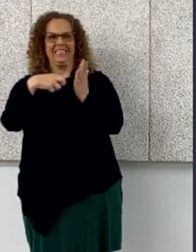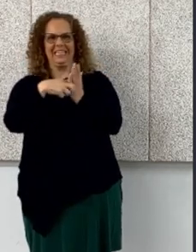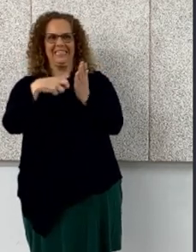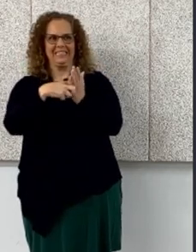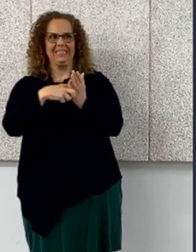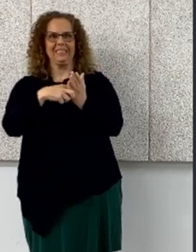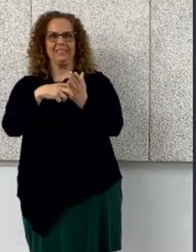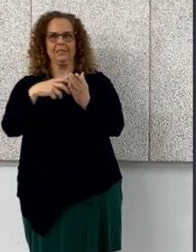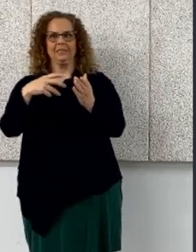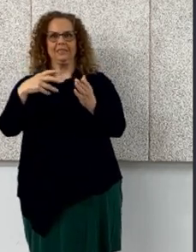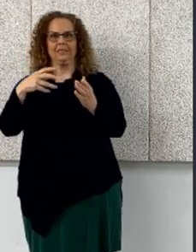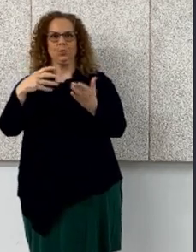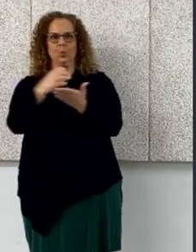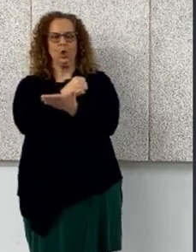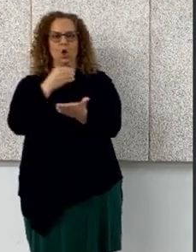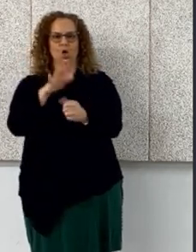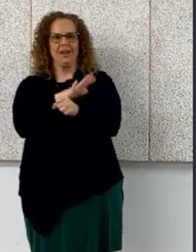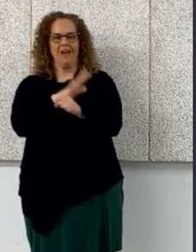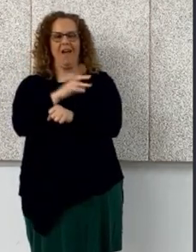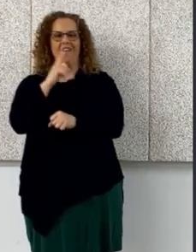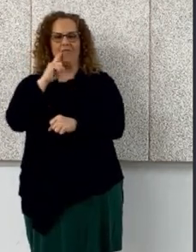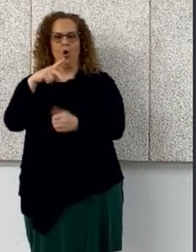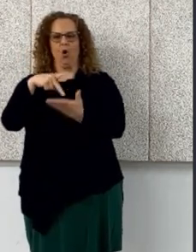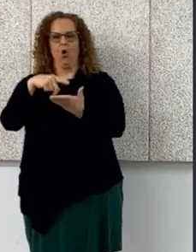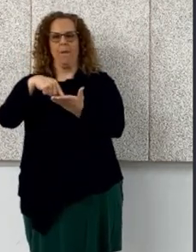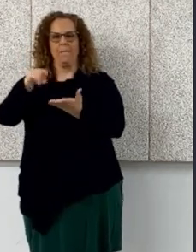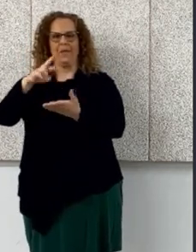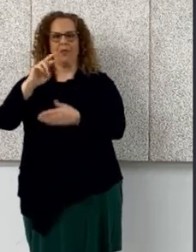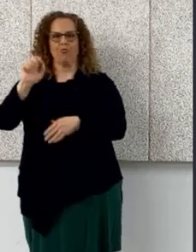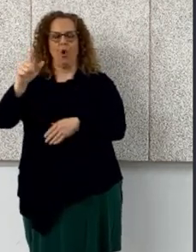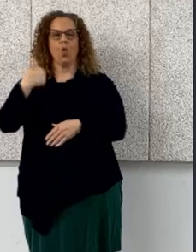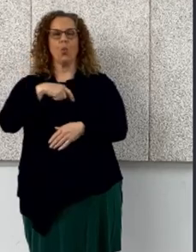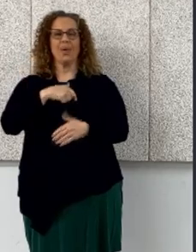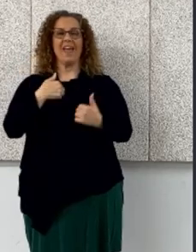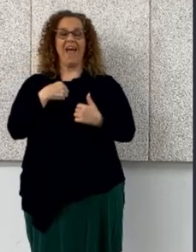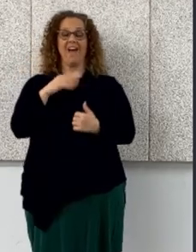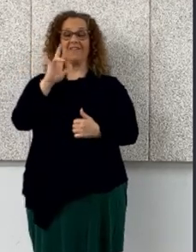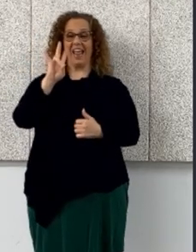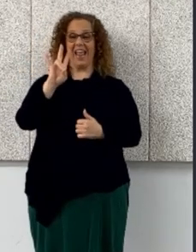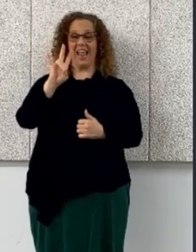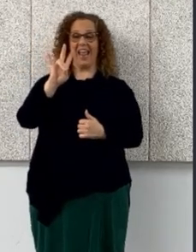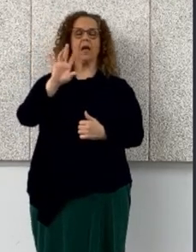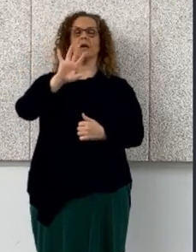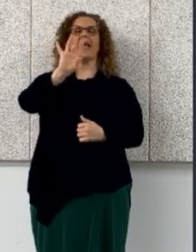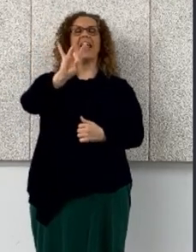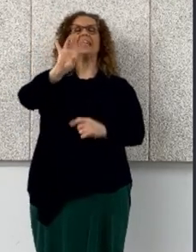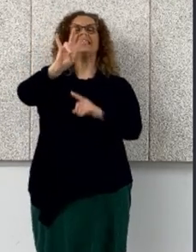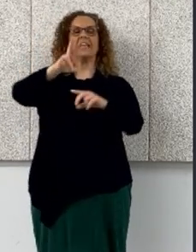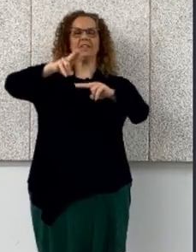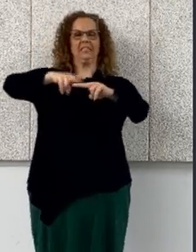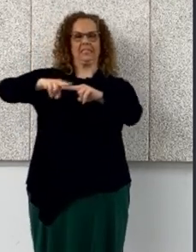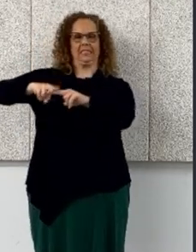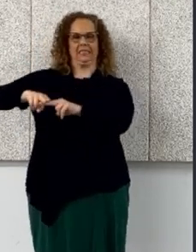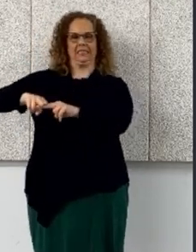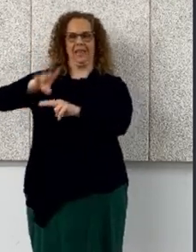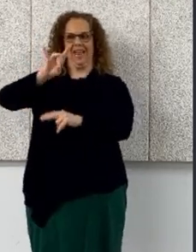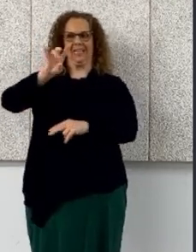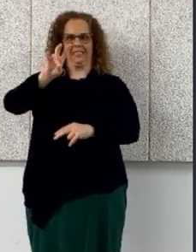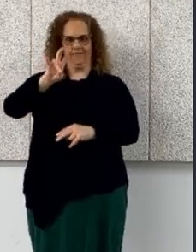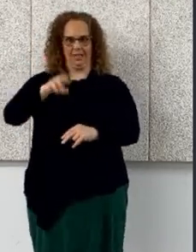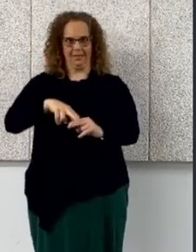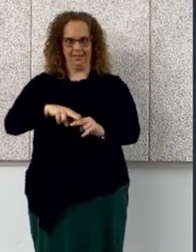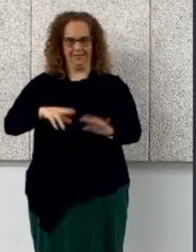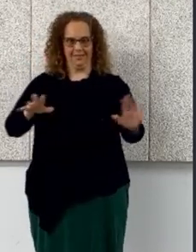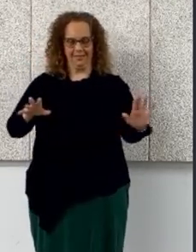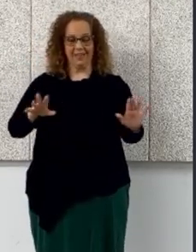That is part of what is lucky. Like, we have 87 seats, a little more sometimes. But, you know, like,